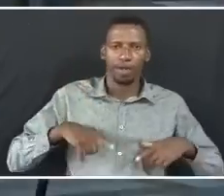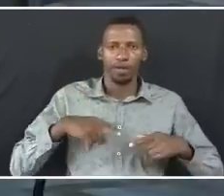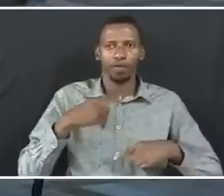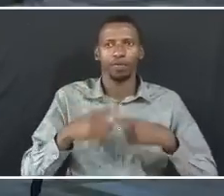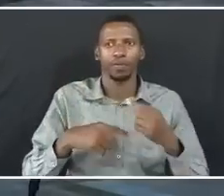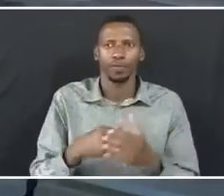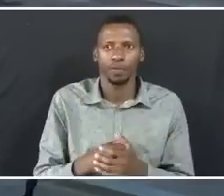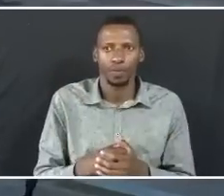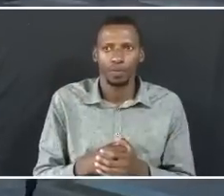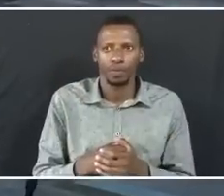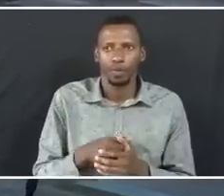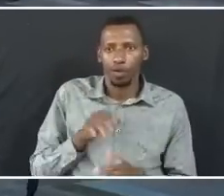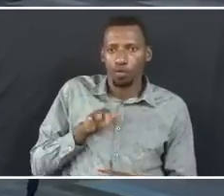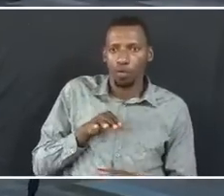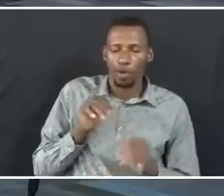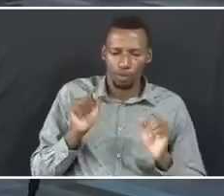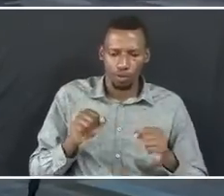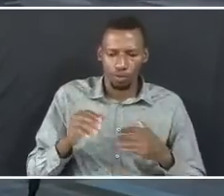She can disrupt you.